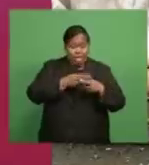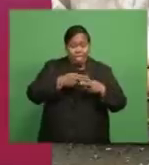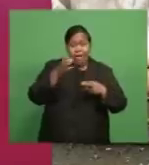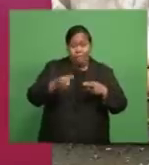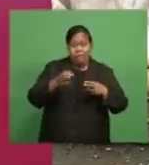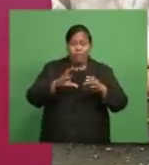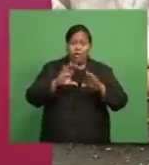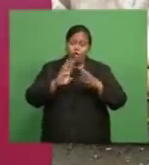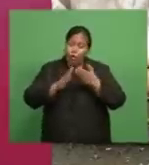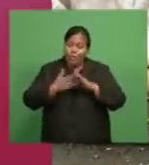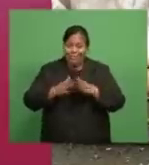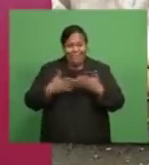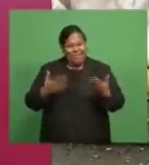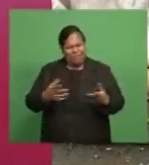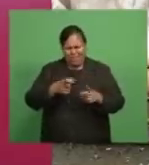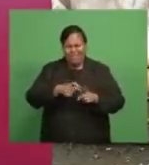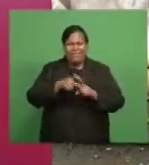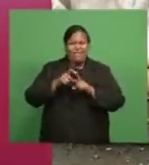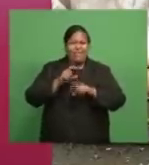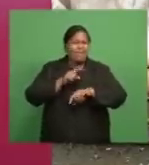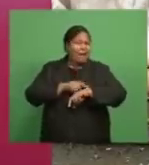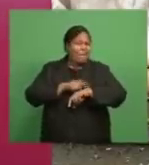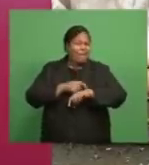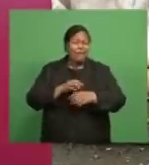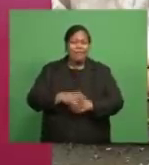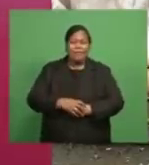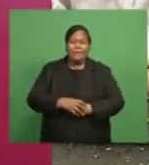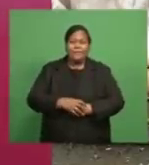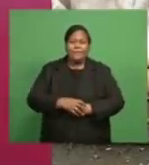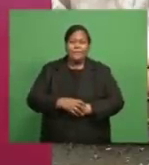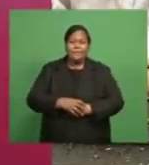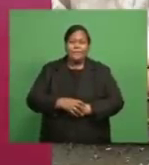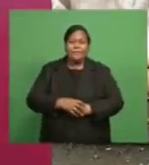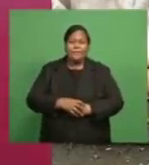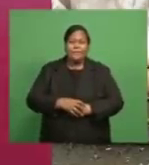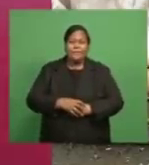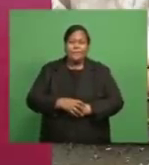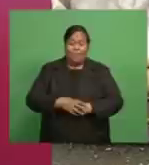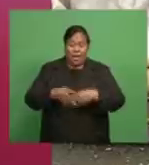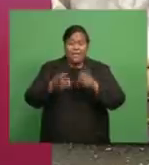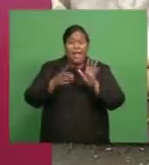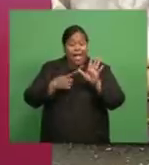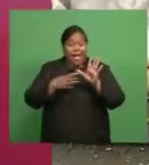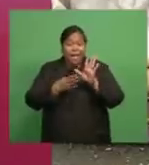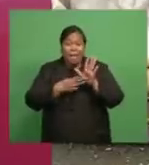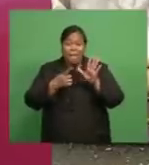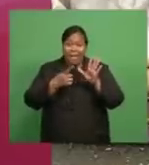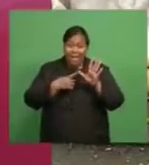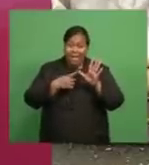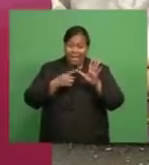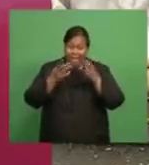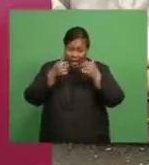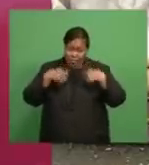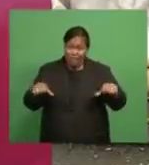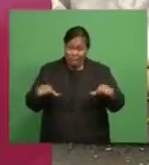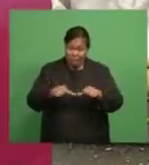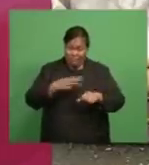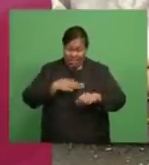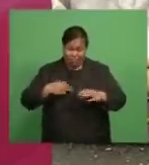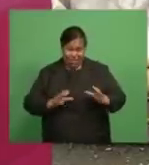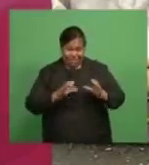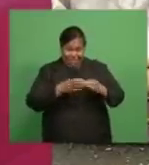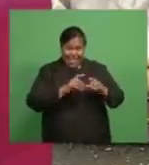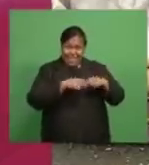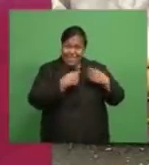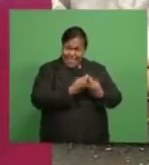time. And the re-establishment of AMA was done so that the farmers who bring their produce